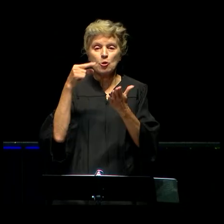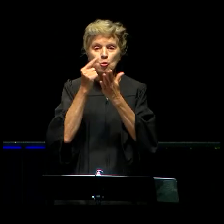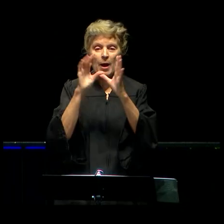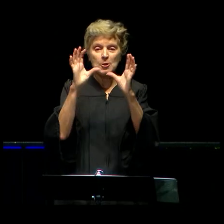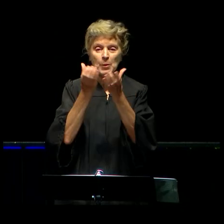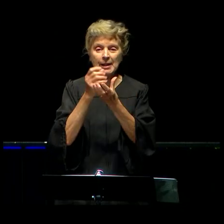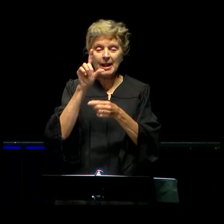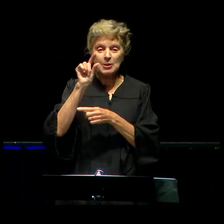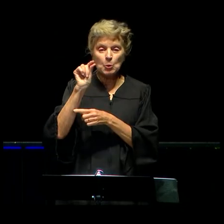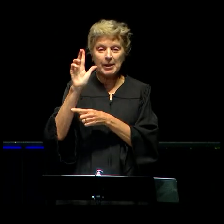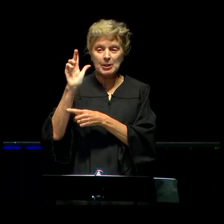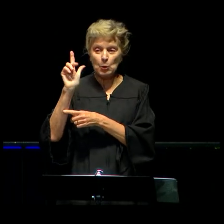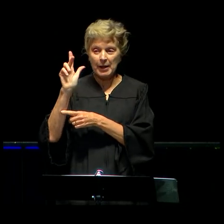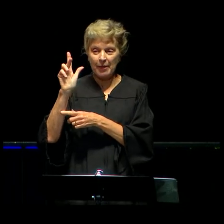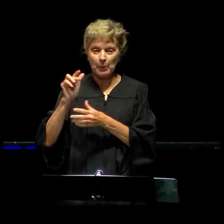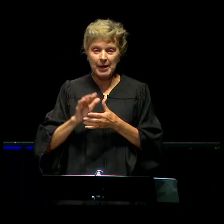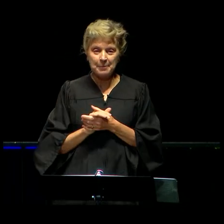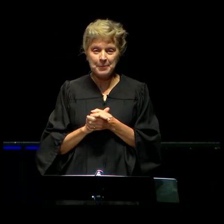of 2023.